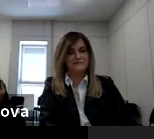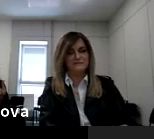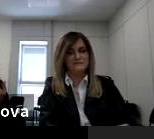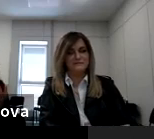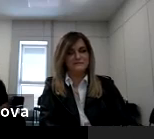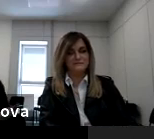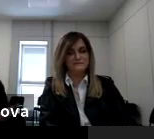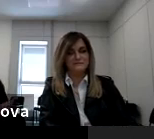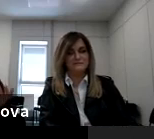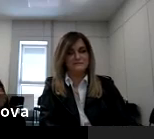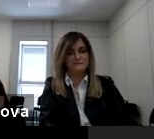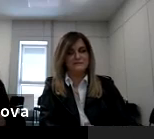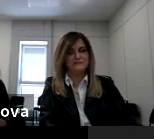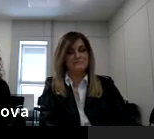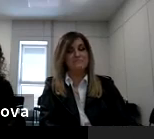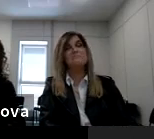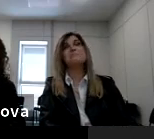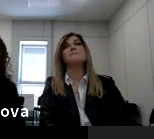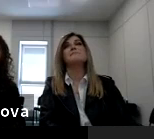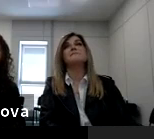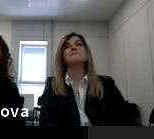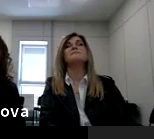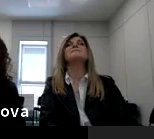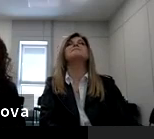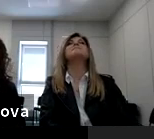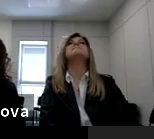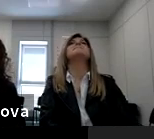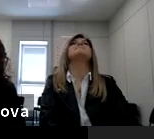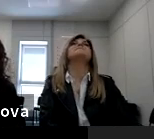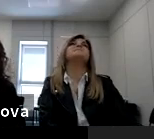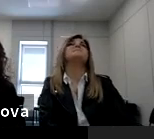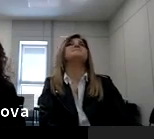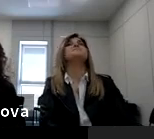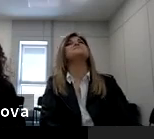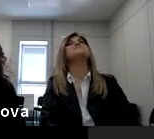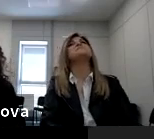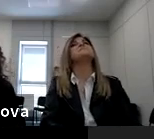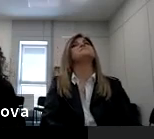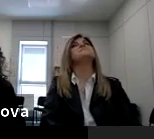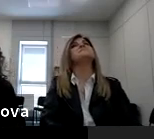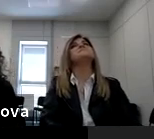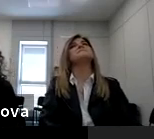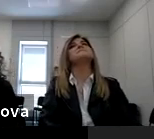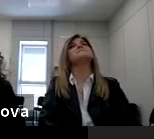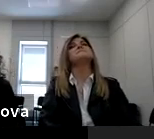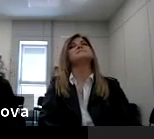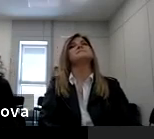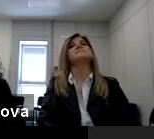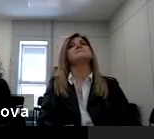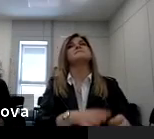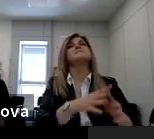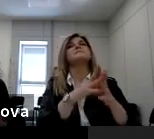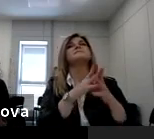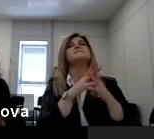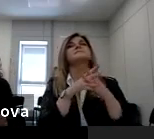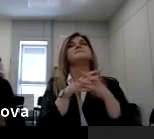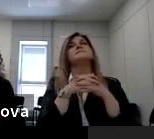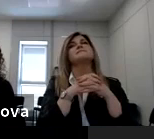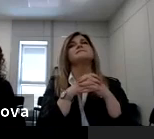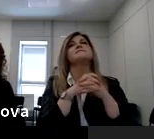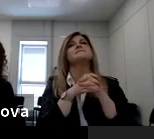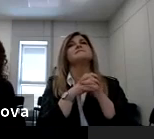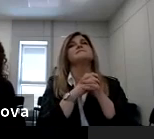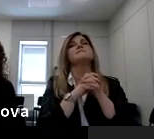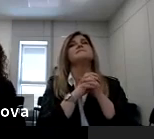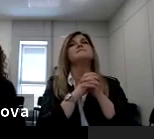even glass facades. And so we have here three types of wide optics.